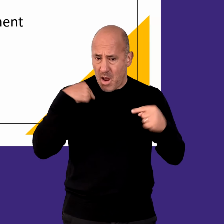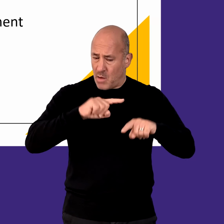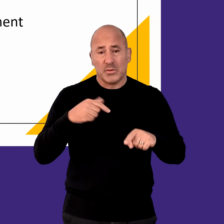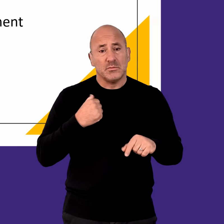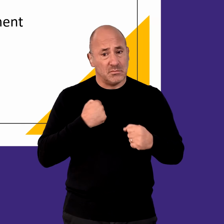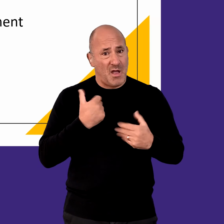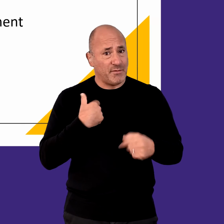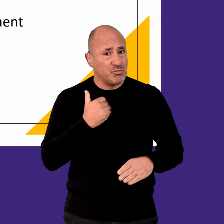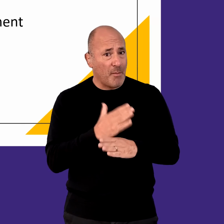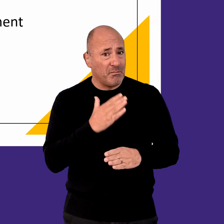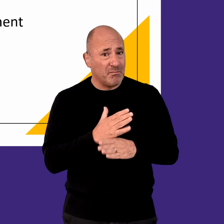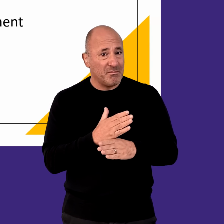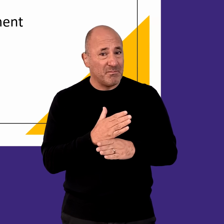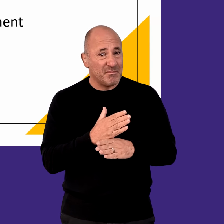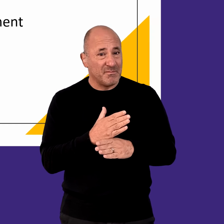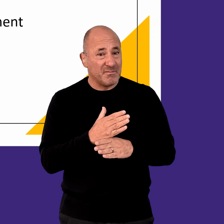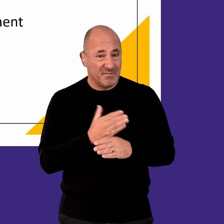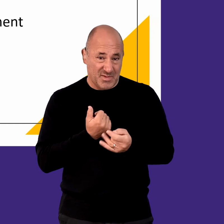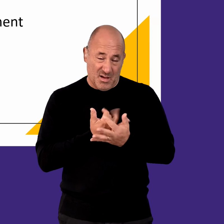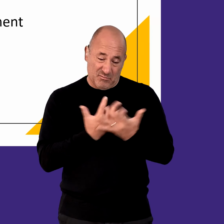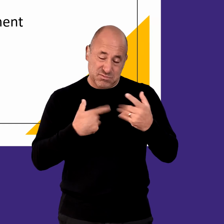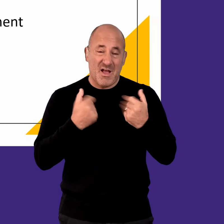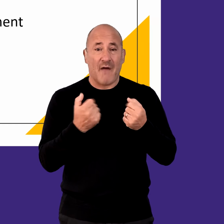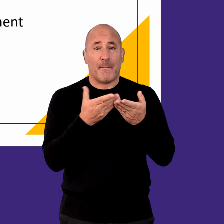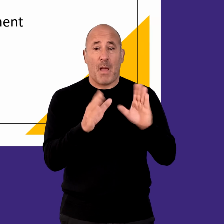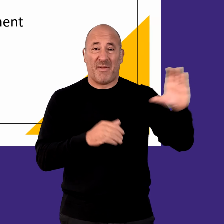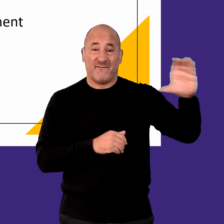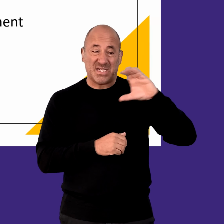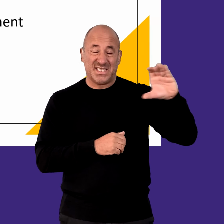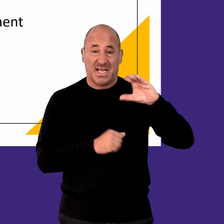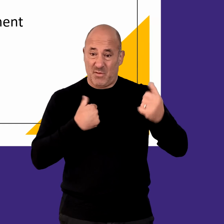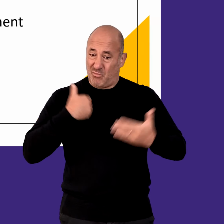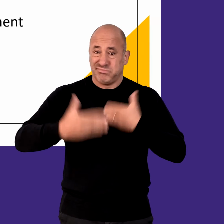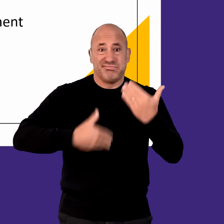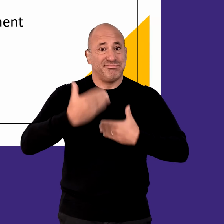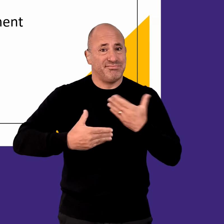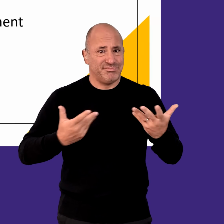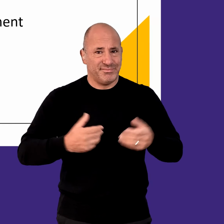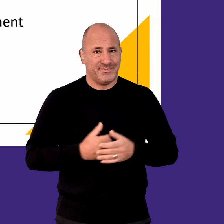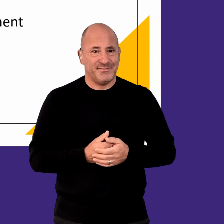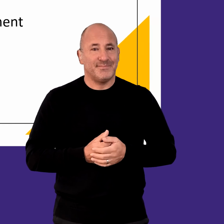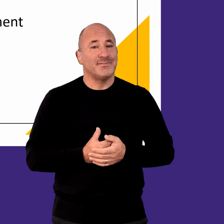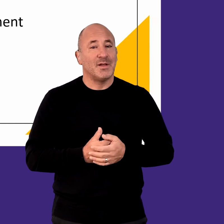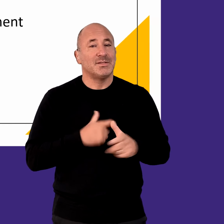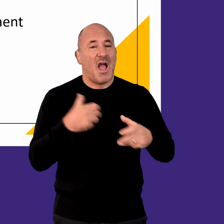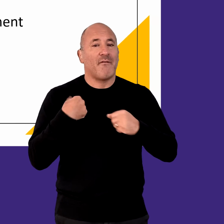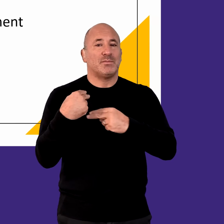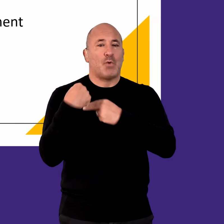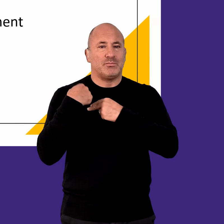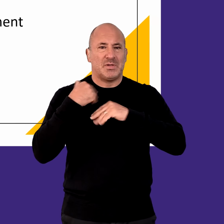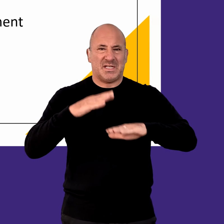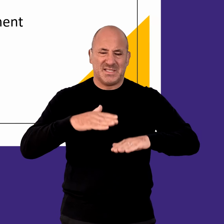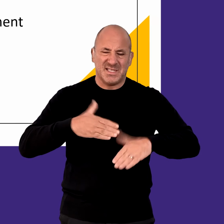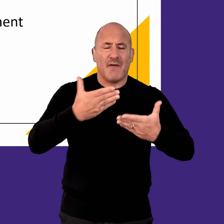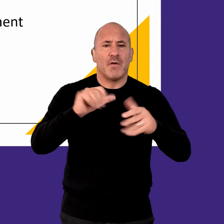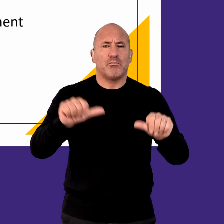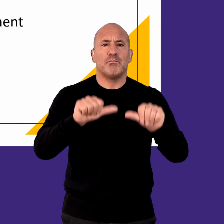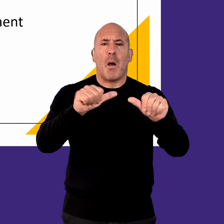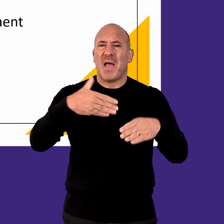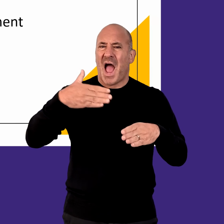But I don't think we should forget that we're here to do a job. Many of us receive public funding to do what we do, and therefore